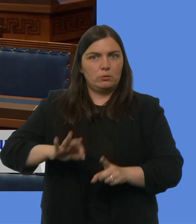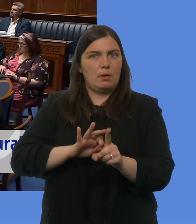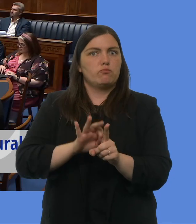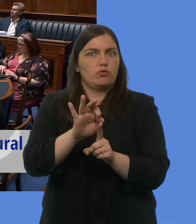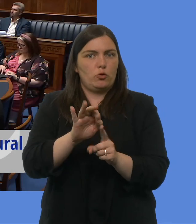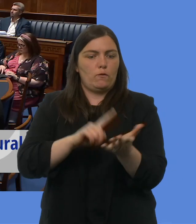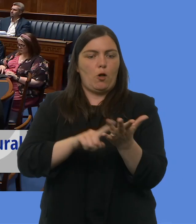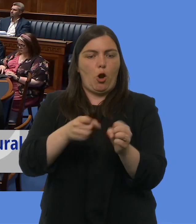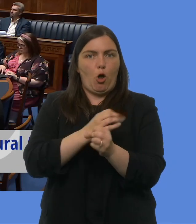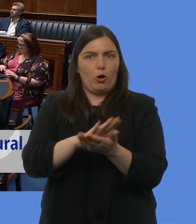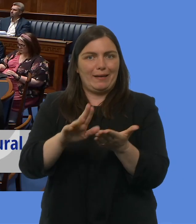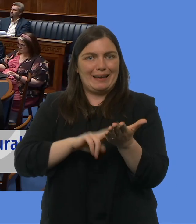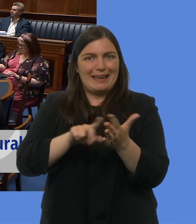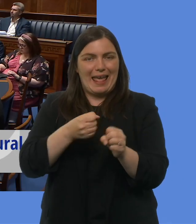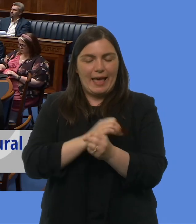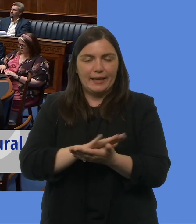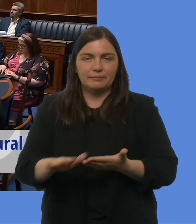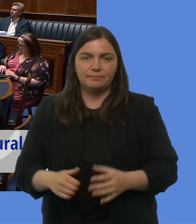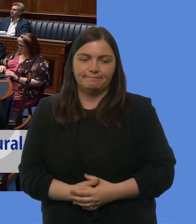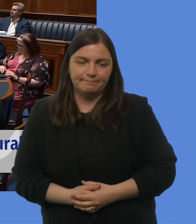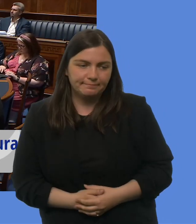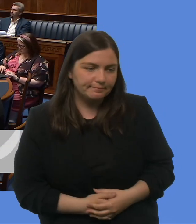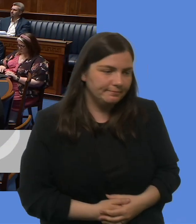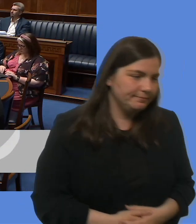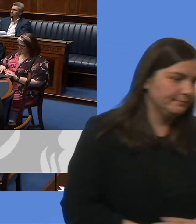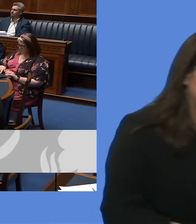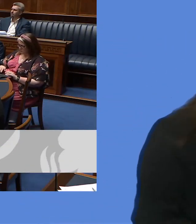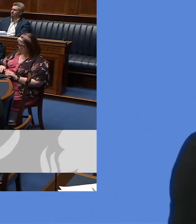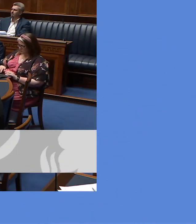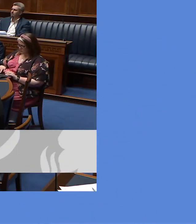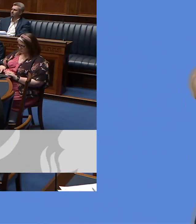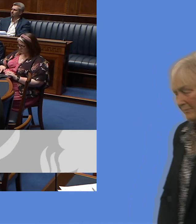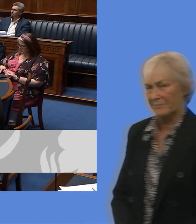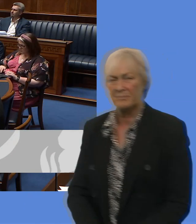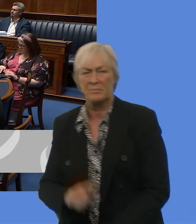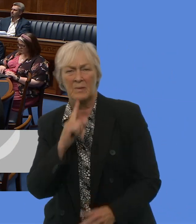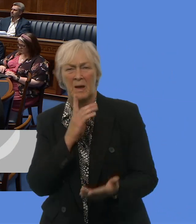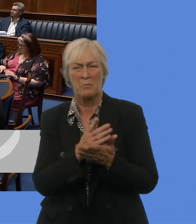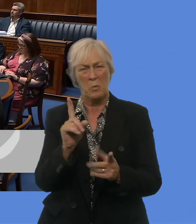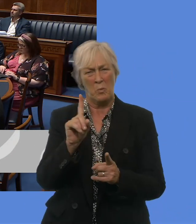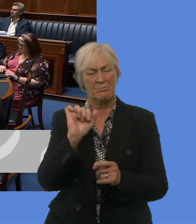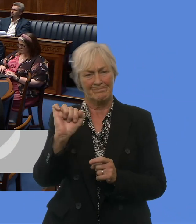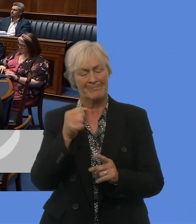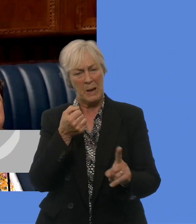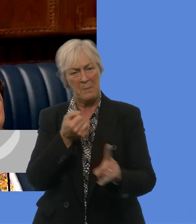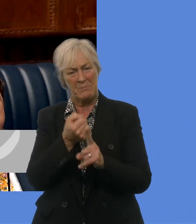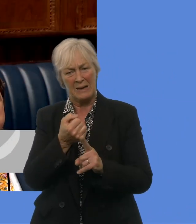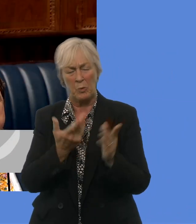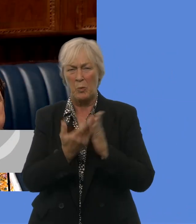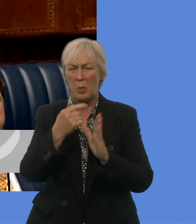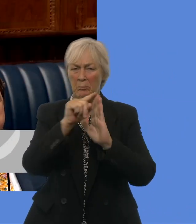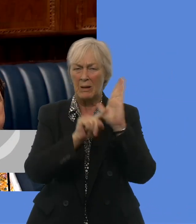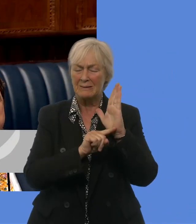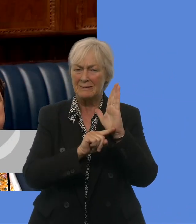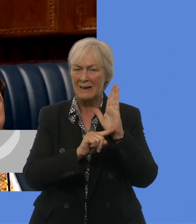Loughnane. Michelle Guy. Thank you, Minister. What will be the impact if the policy proposals outlined in the consultation